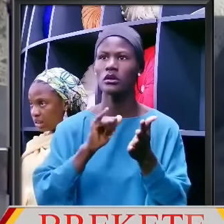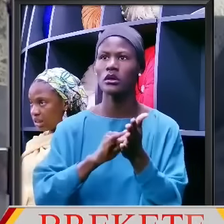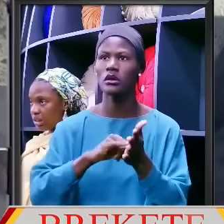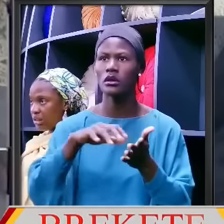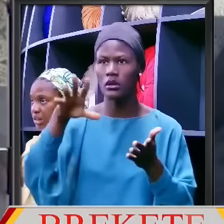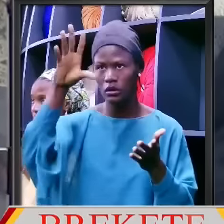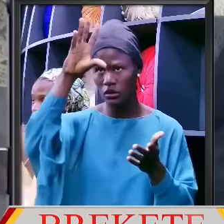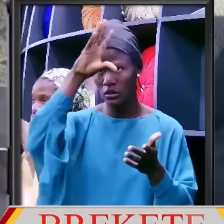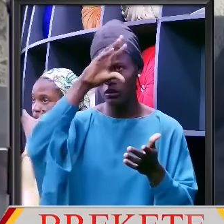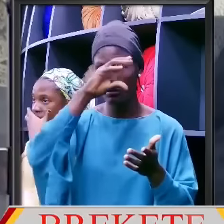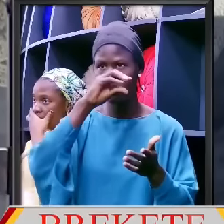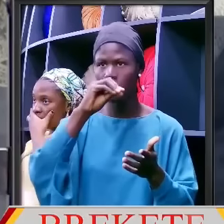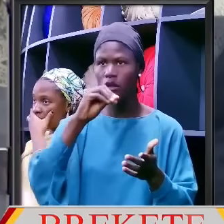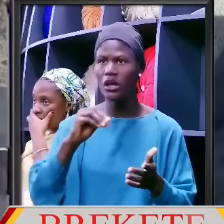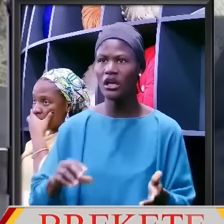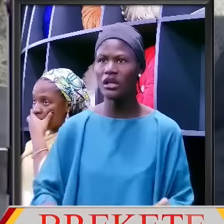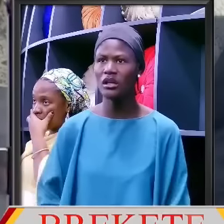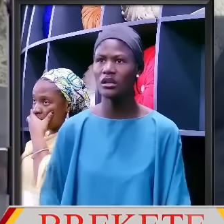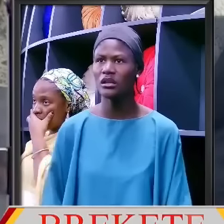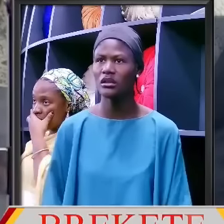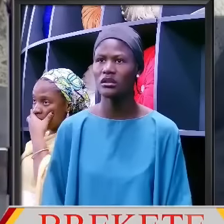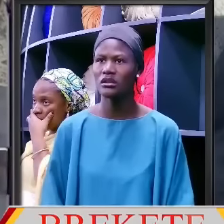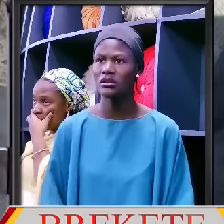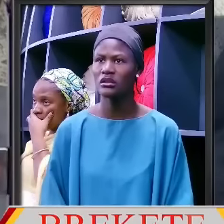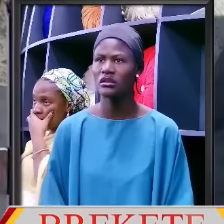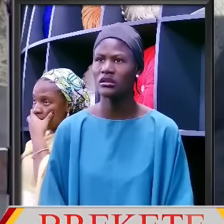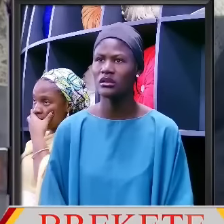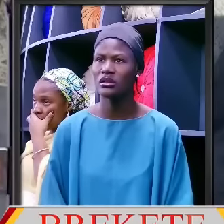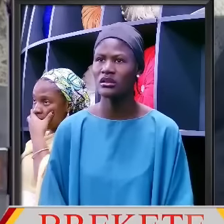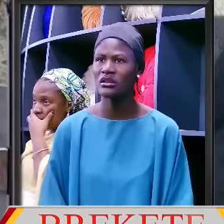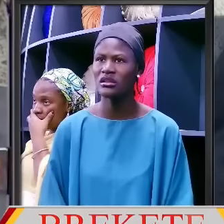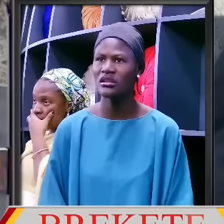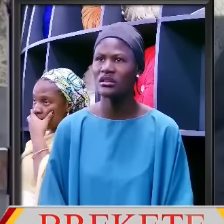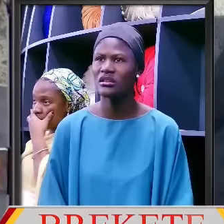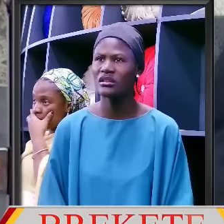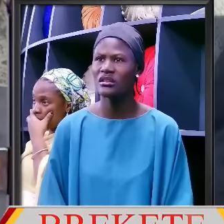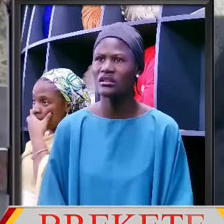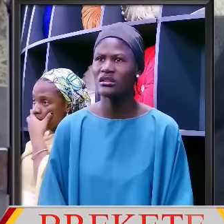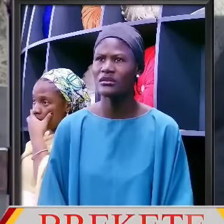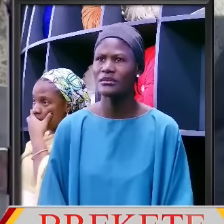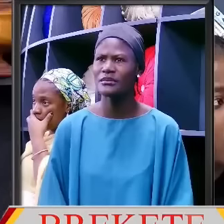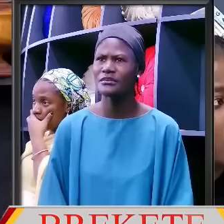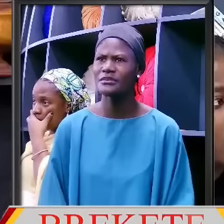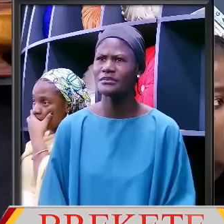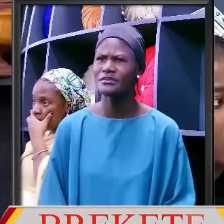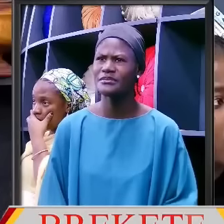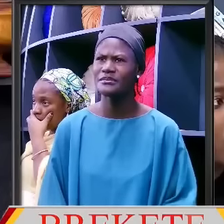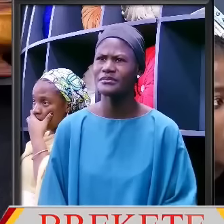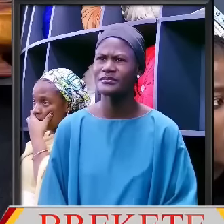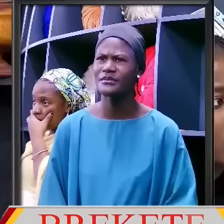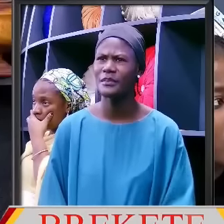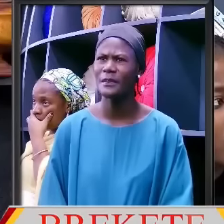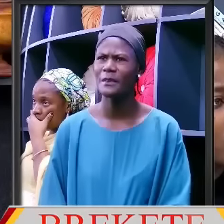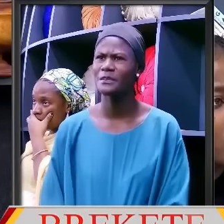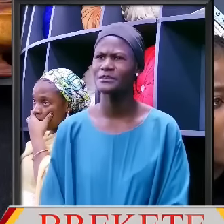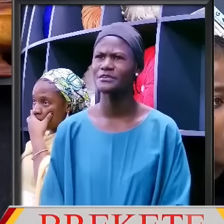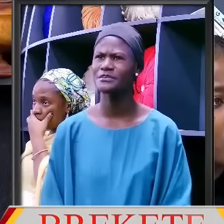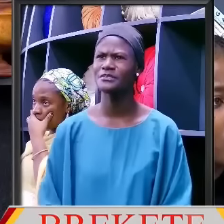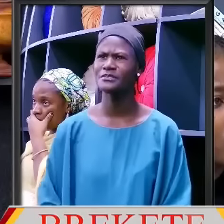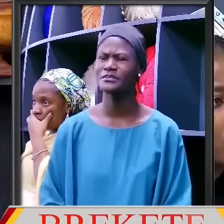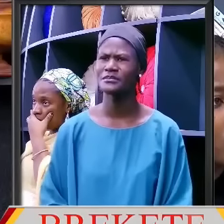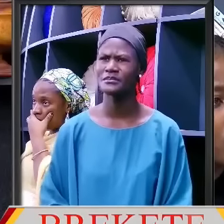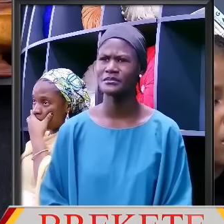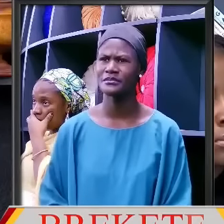naira. He forced him to drink petrol and serious beating, and he passed away. Please, Agnes Oluade, tell us